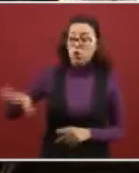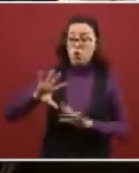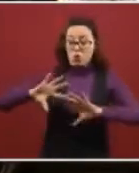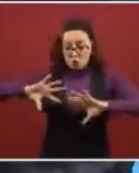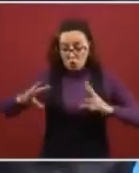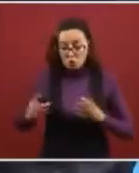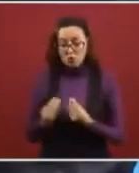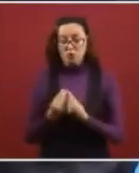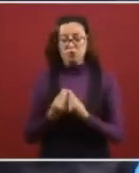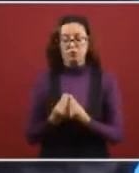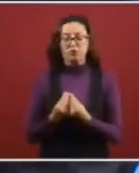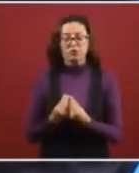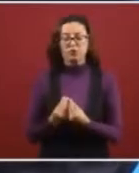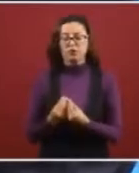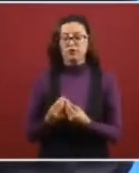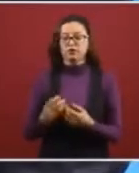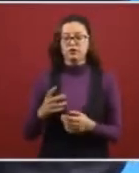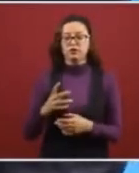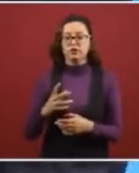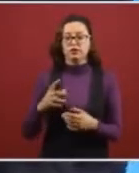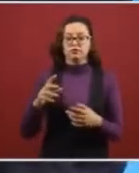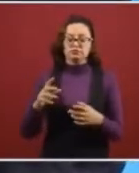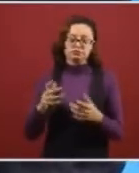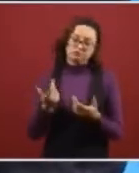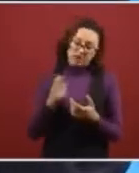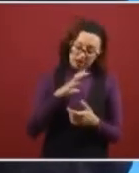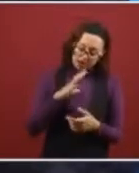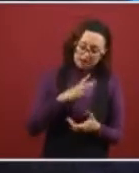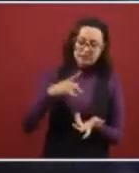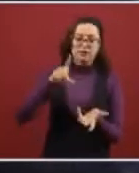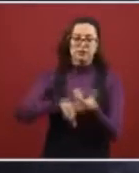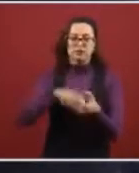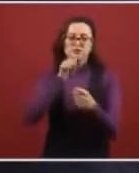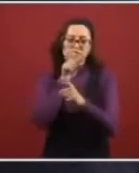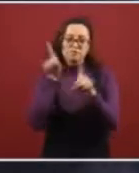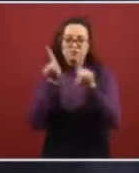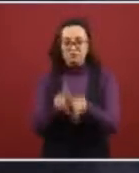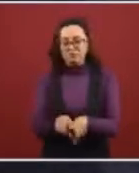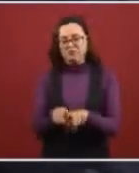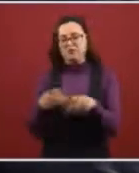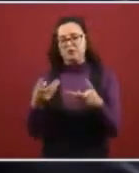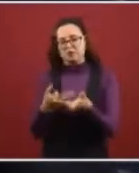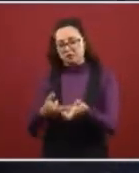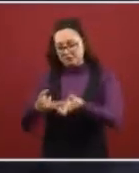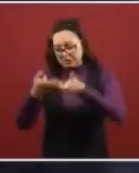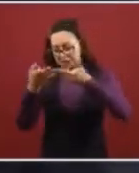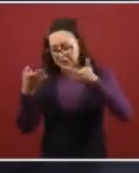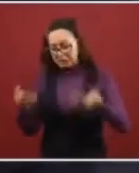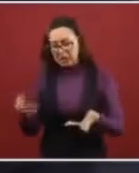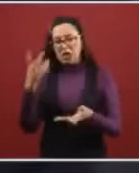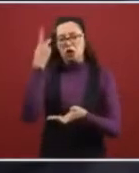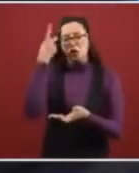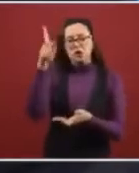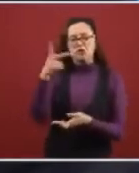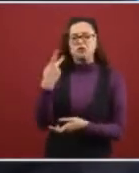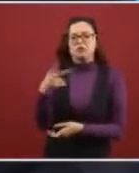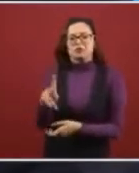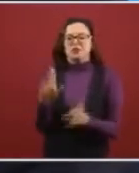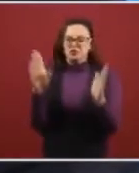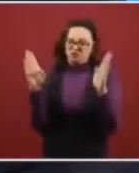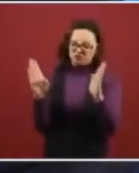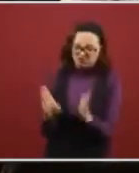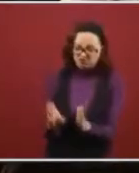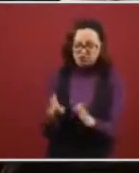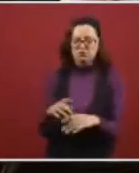So out of those over 200,000 producers, para los cuales se ha diseñado y se ha creado este